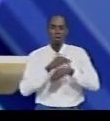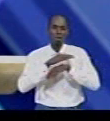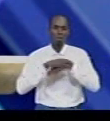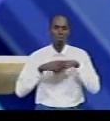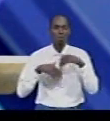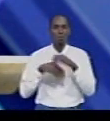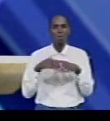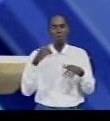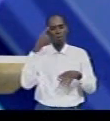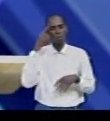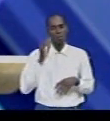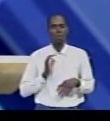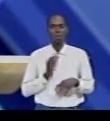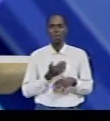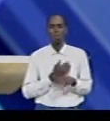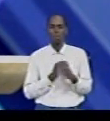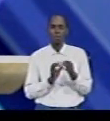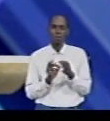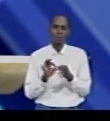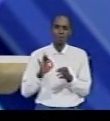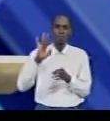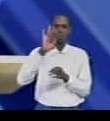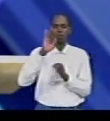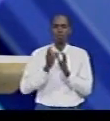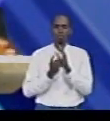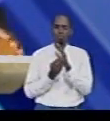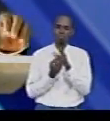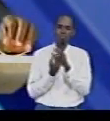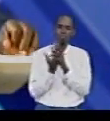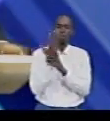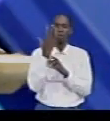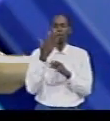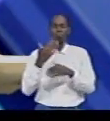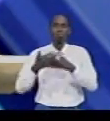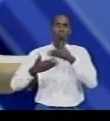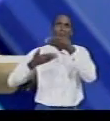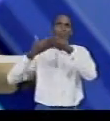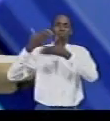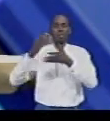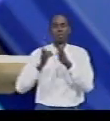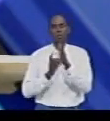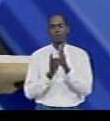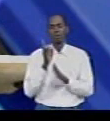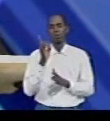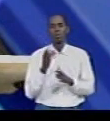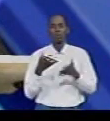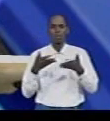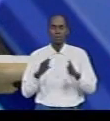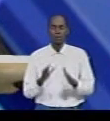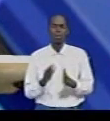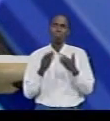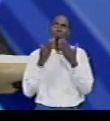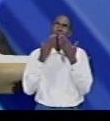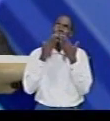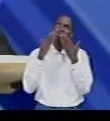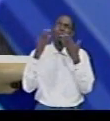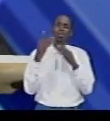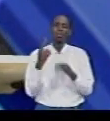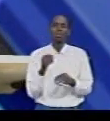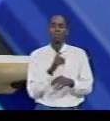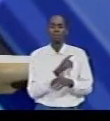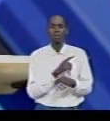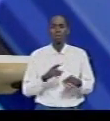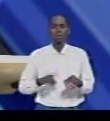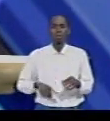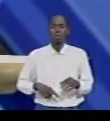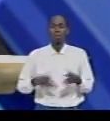our spiritual progress and their development. Let's tell the Lord what we have